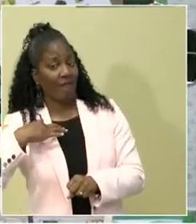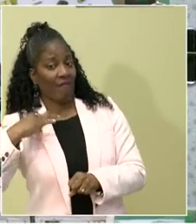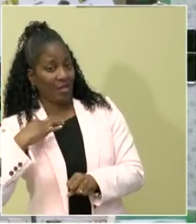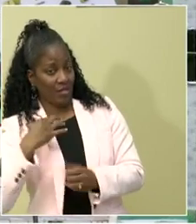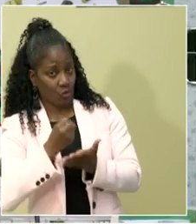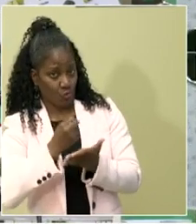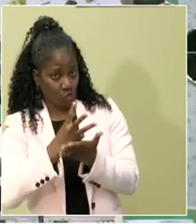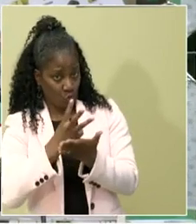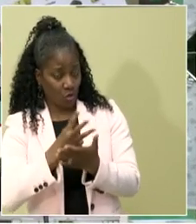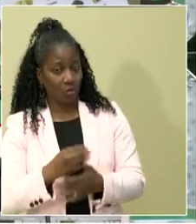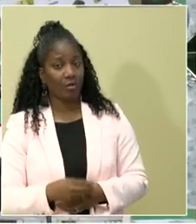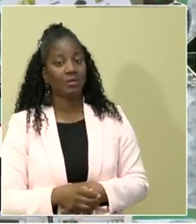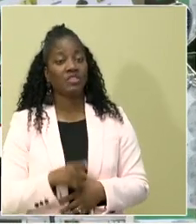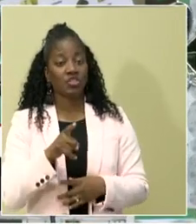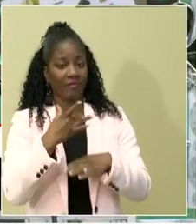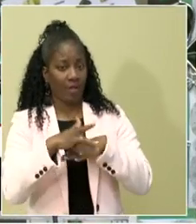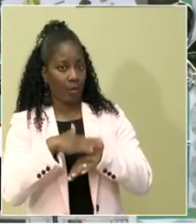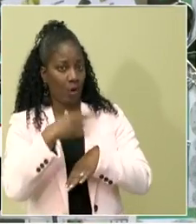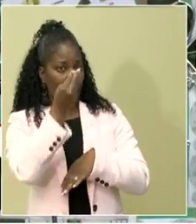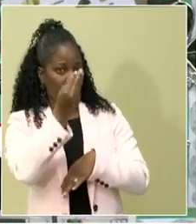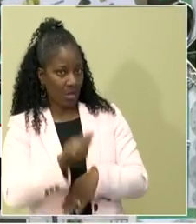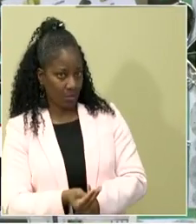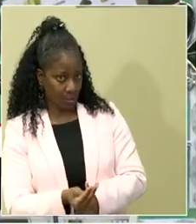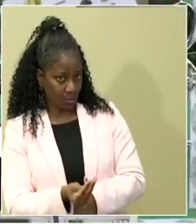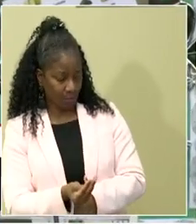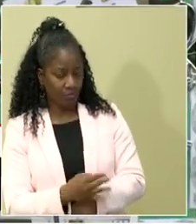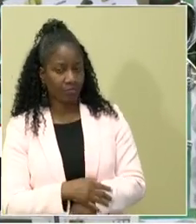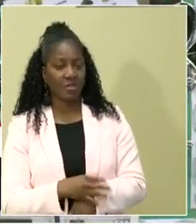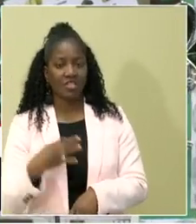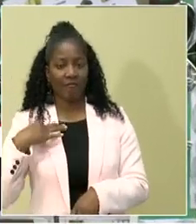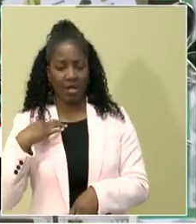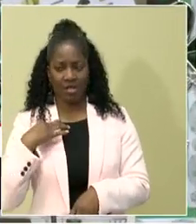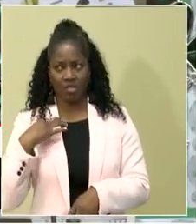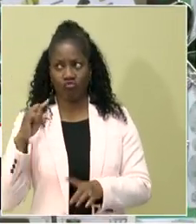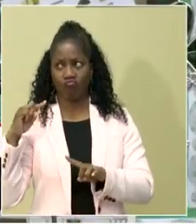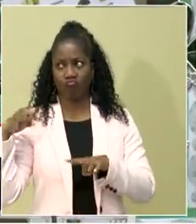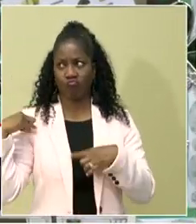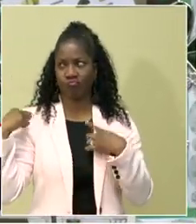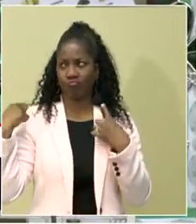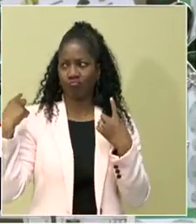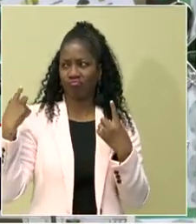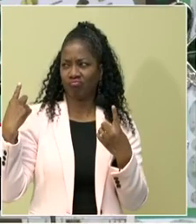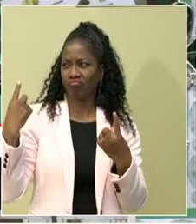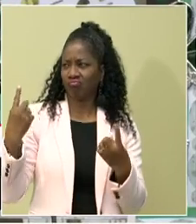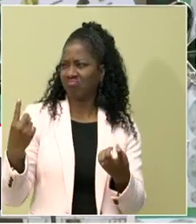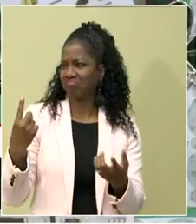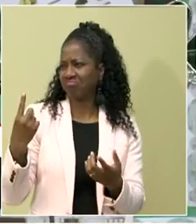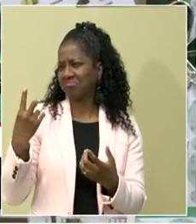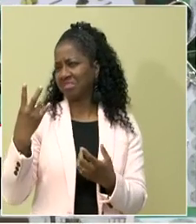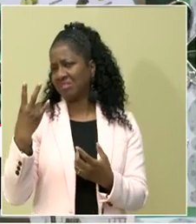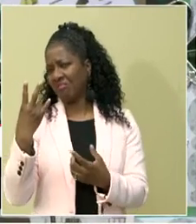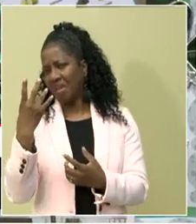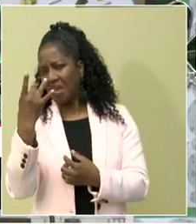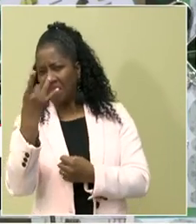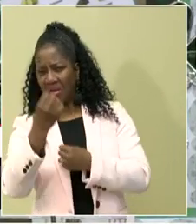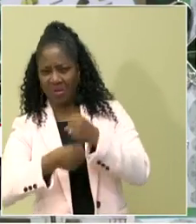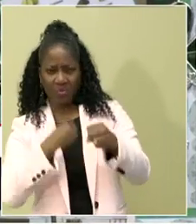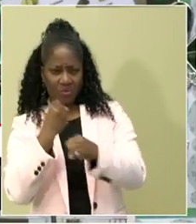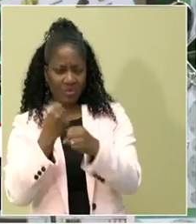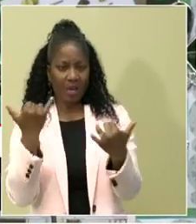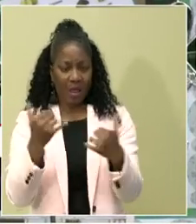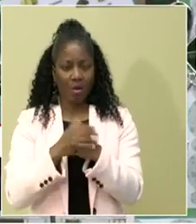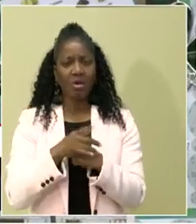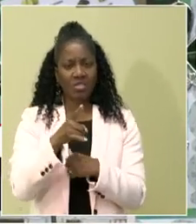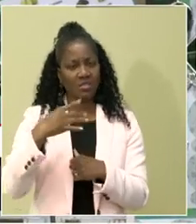worker who is available on Mondays. She's been volunteering for maybe 7 or 8 years now, and